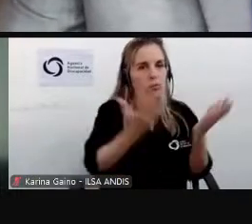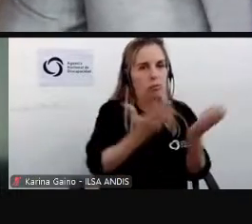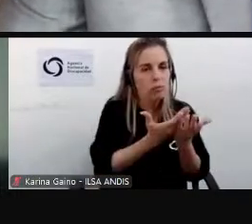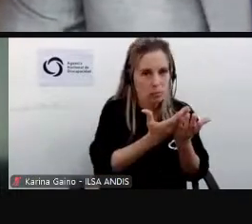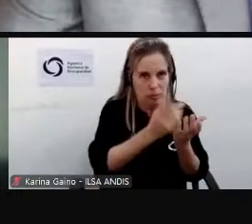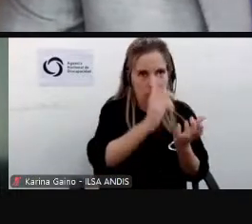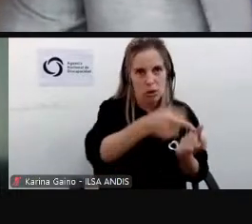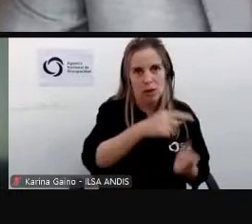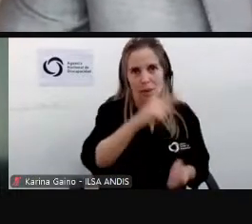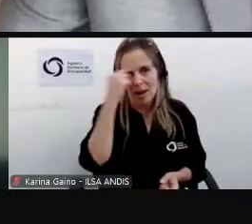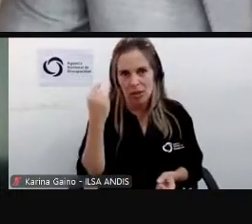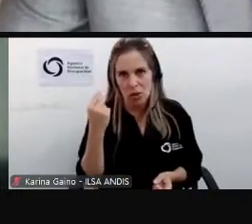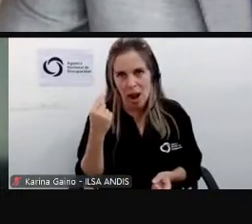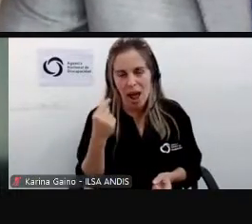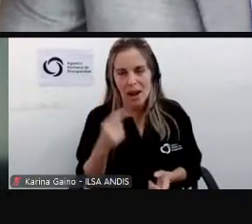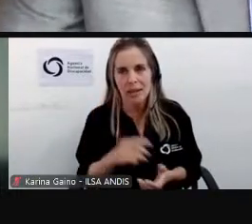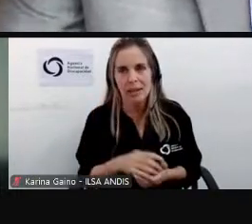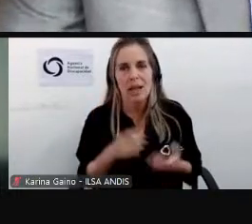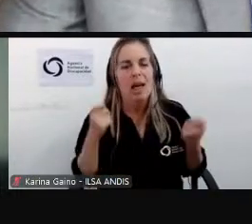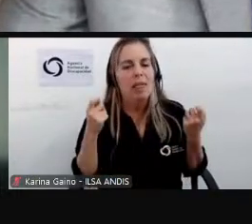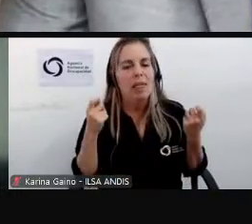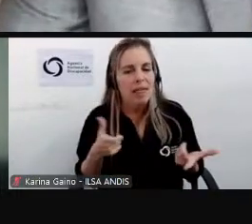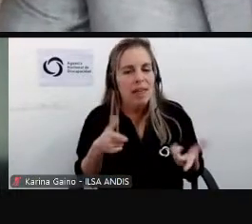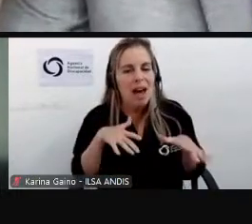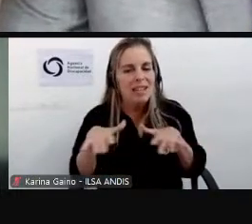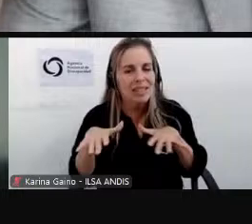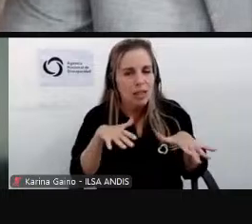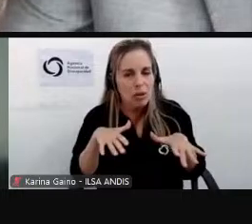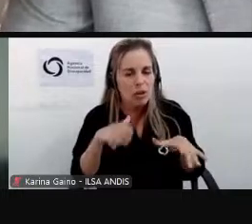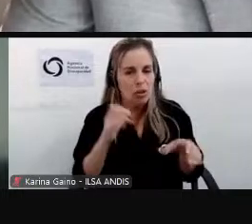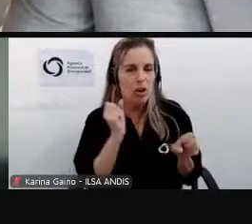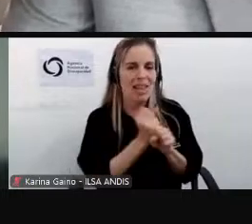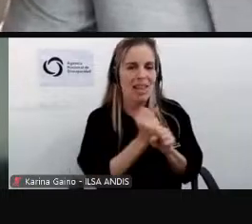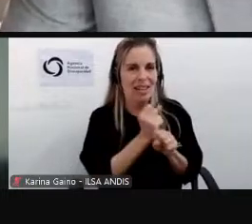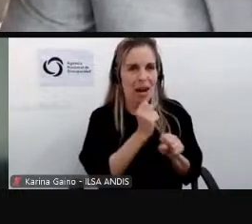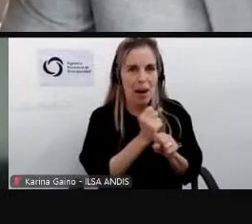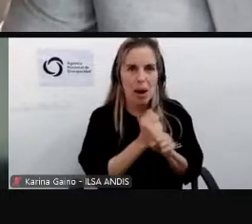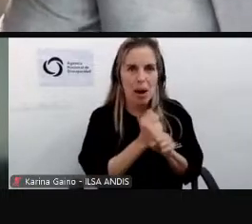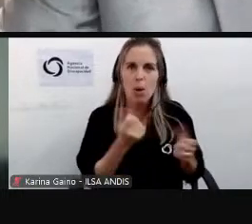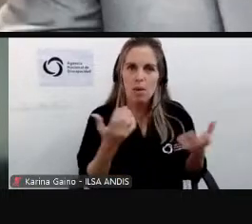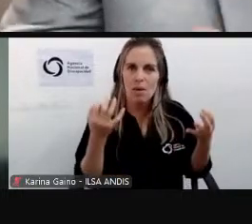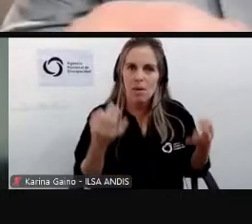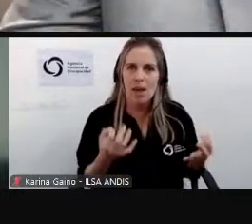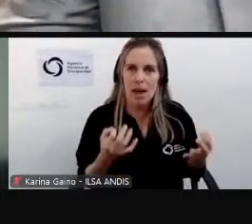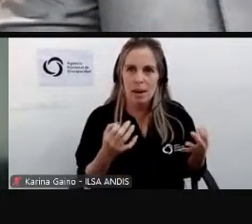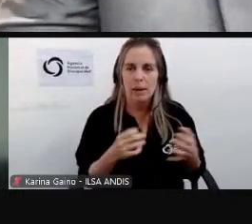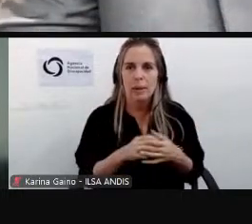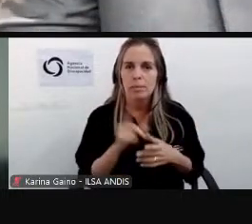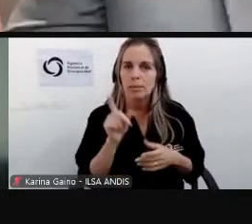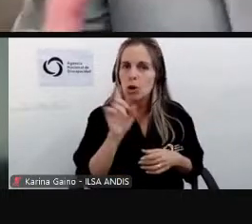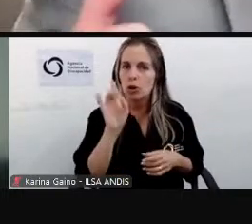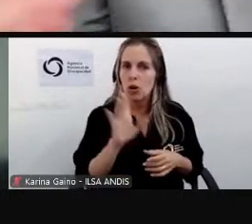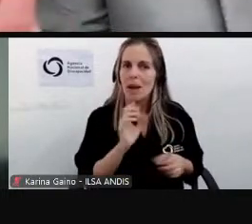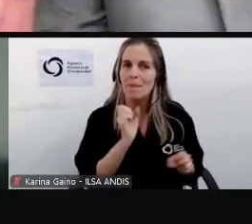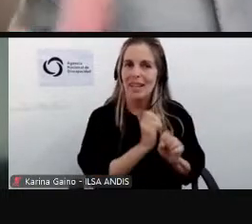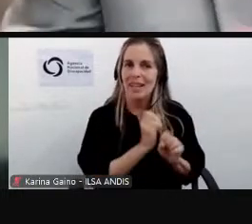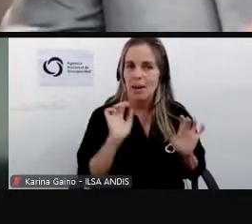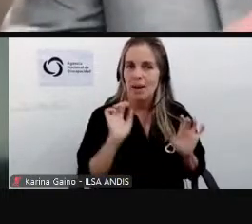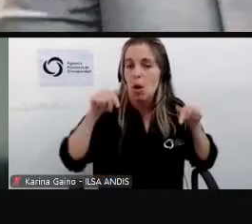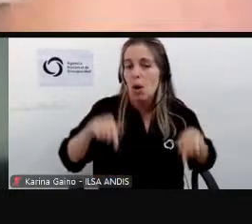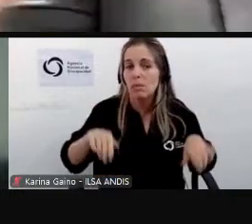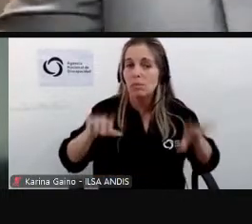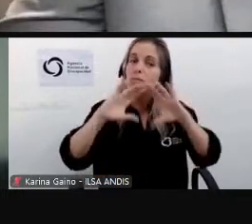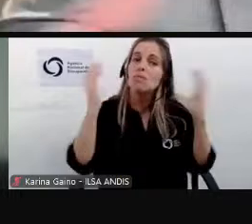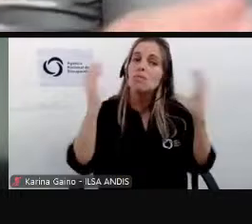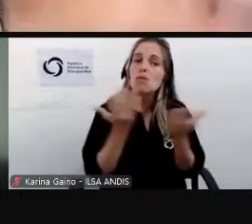based on international and national treaties, with a view to creating not only labor conditions, the right labor conditions, because